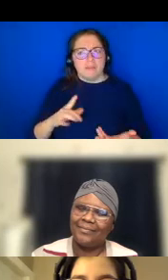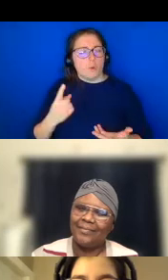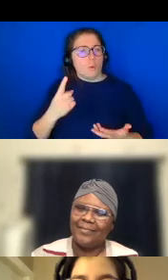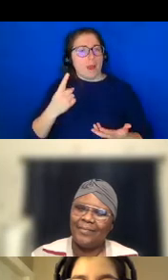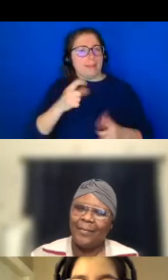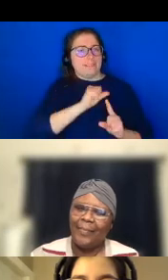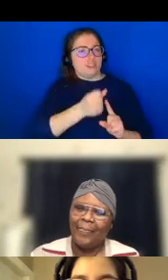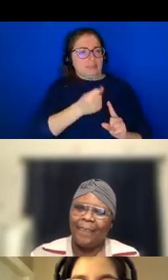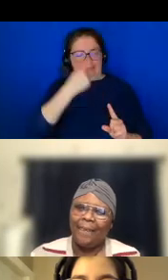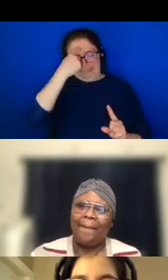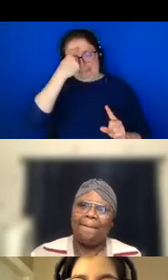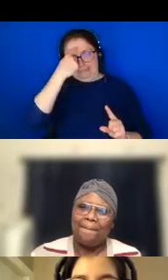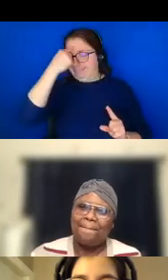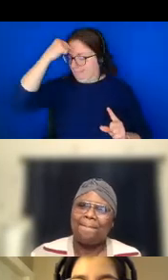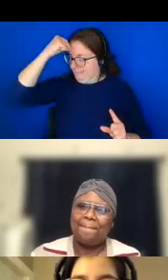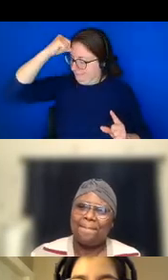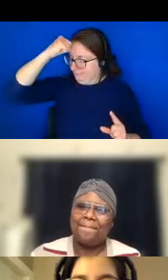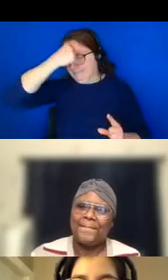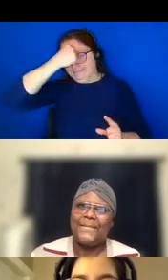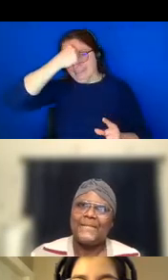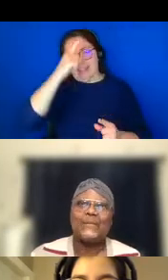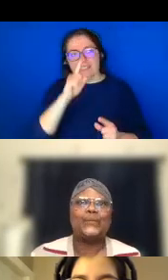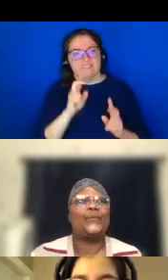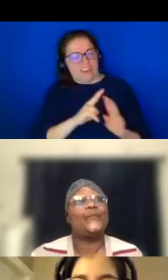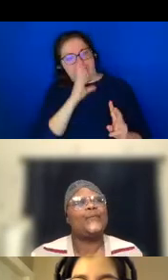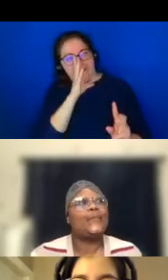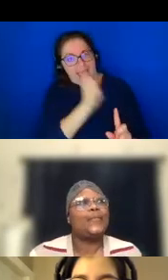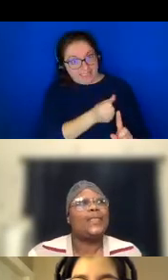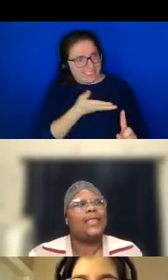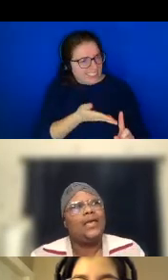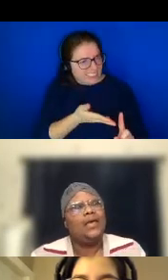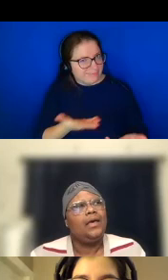mind that to you was fascinating?